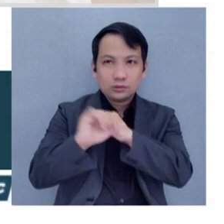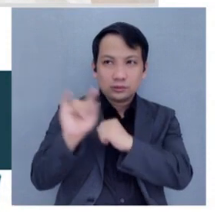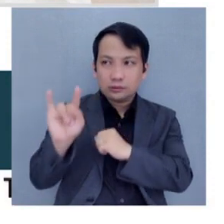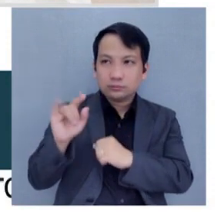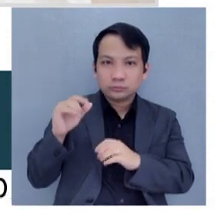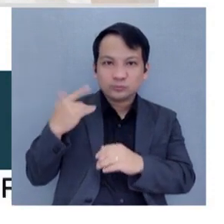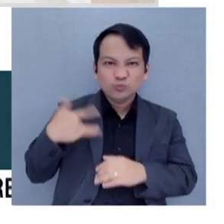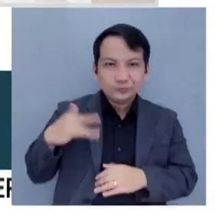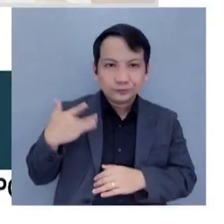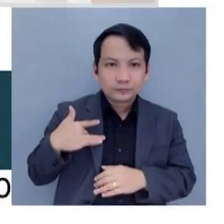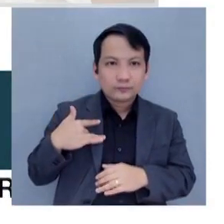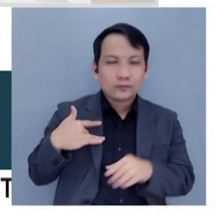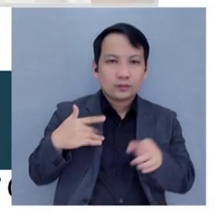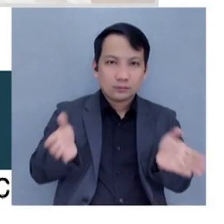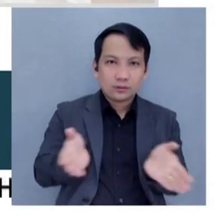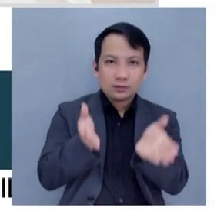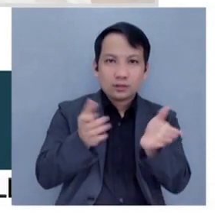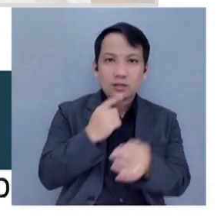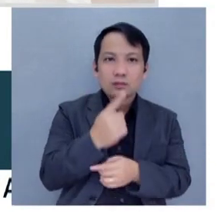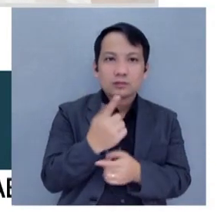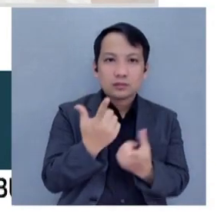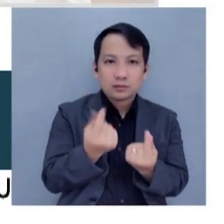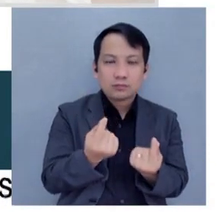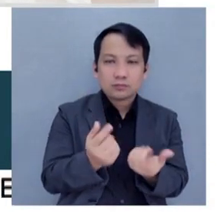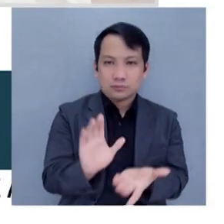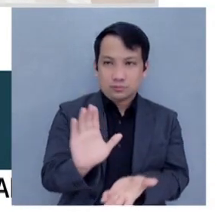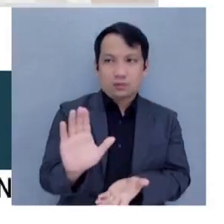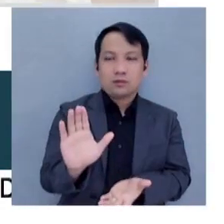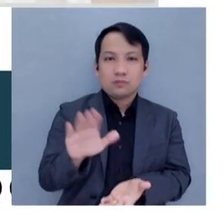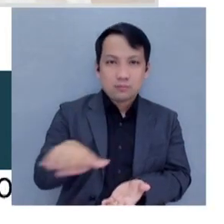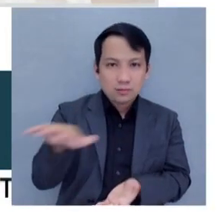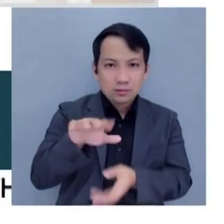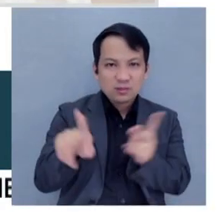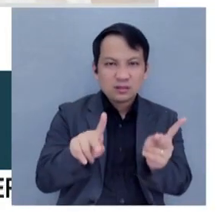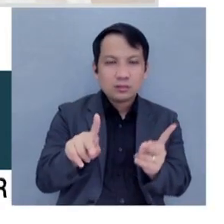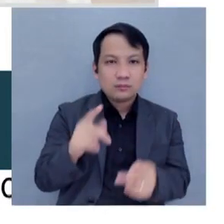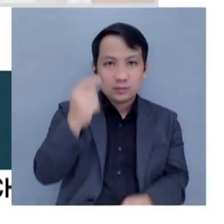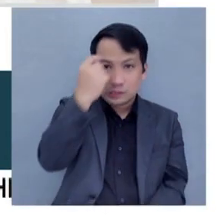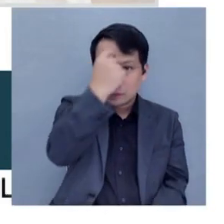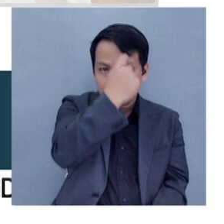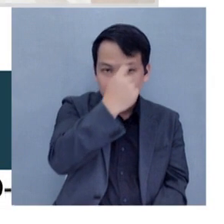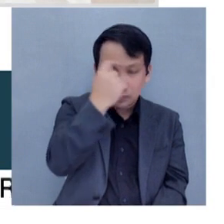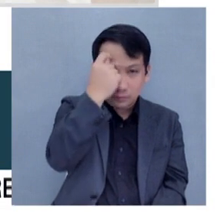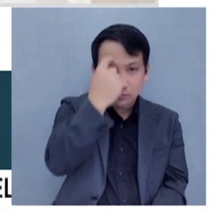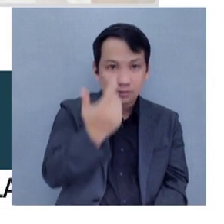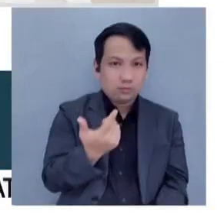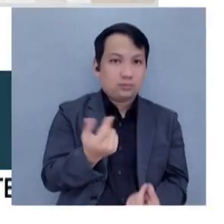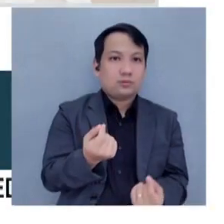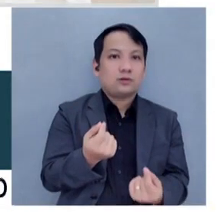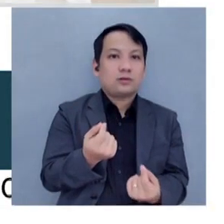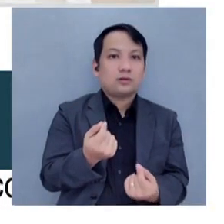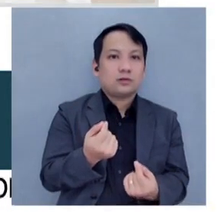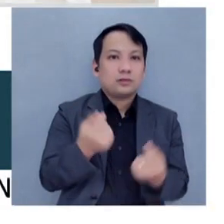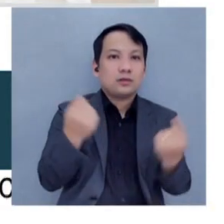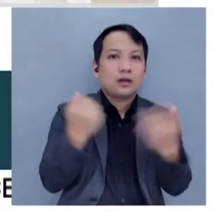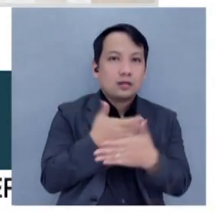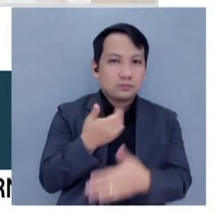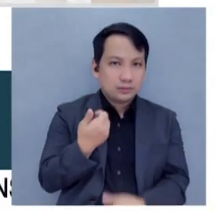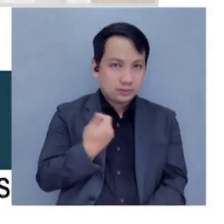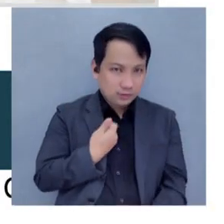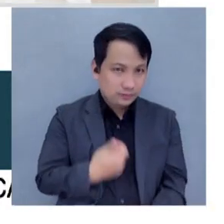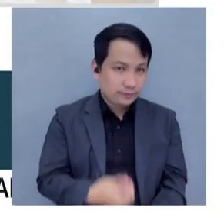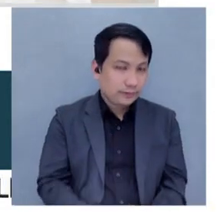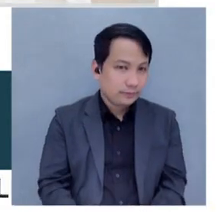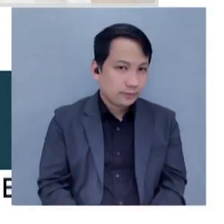tao through that post ang mamamayan para magpatattoo. And what is that? That's self-harm. It's humiliation.